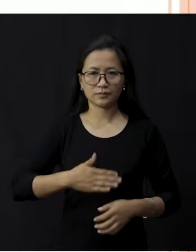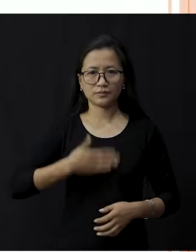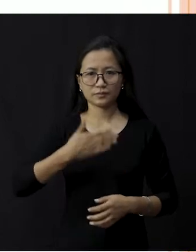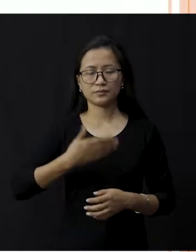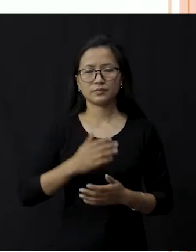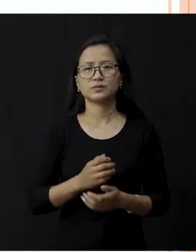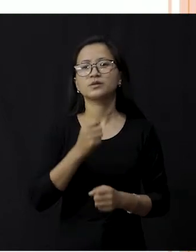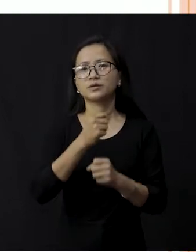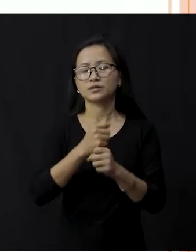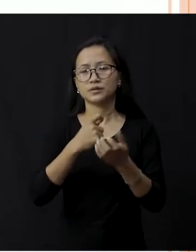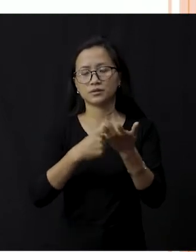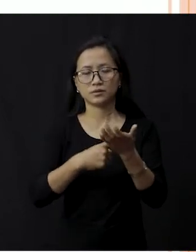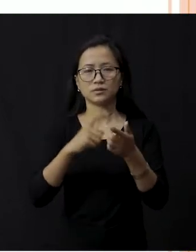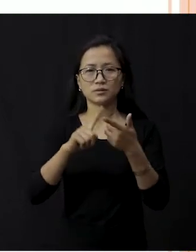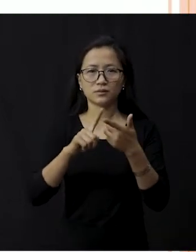spelling,